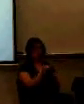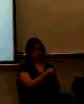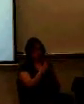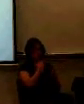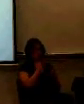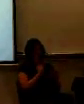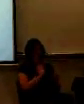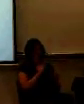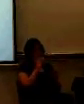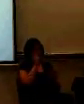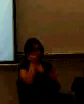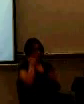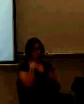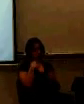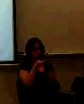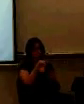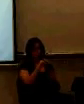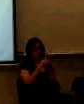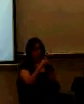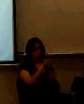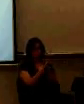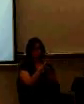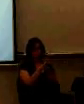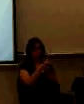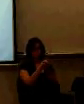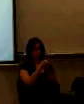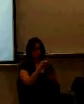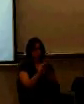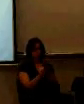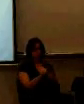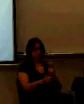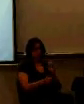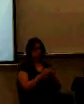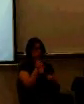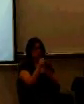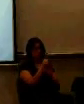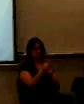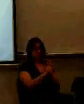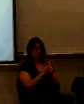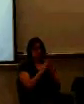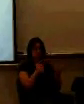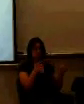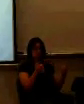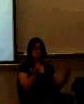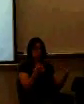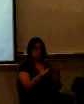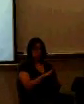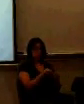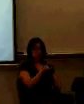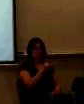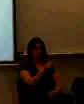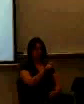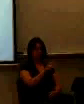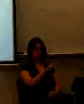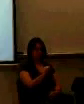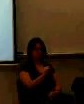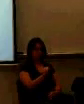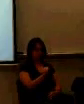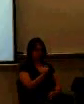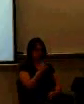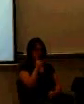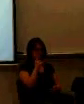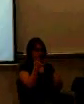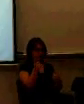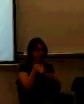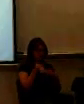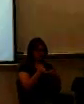said, if there are toxic blooms, most states very rapidly closed lakes to contact recreation and